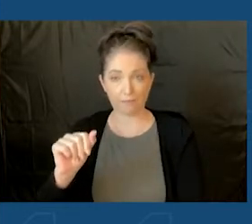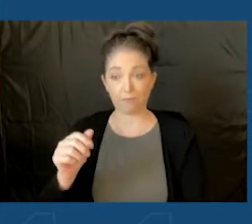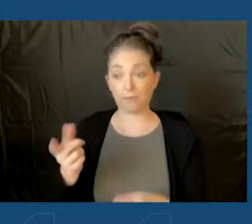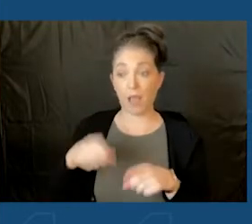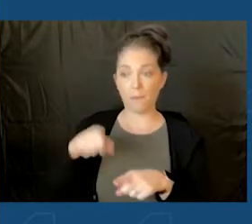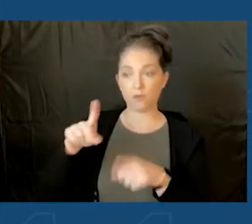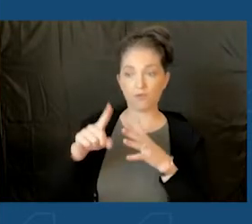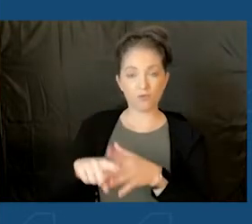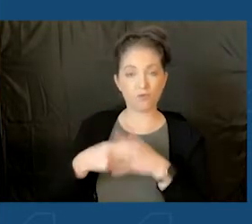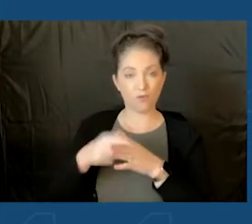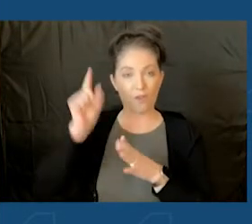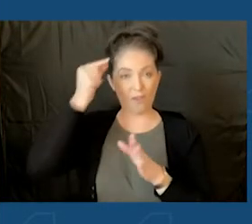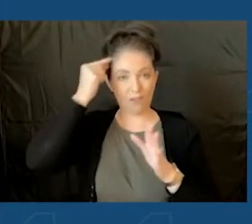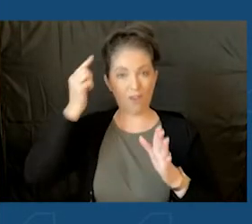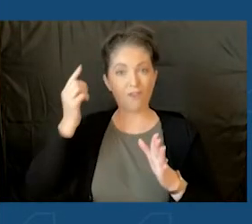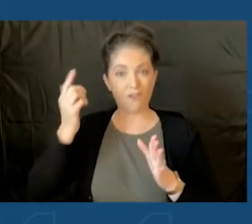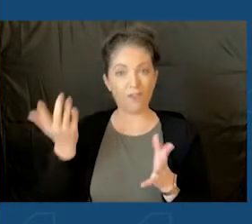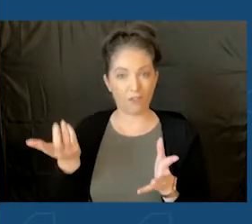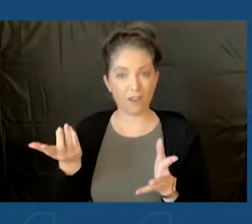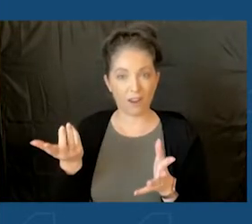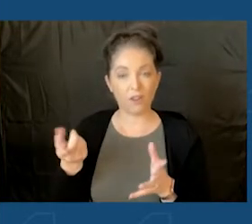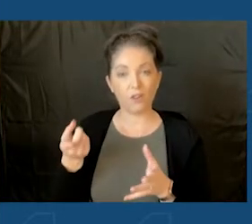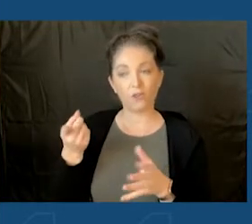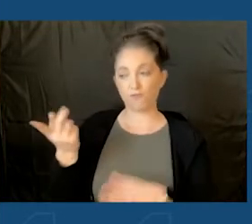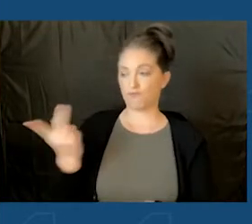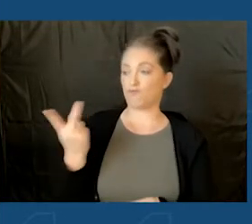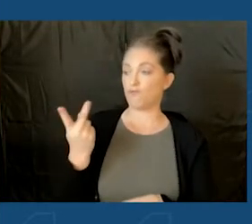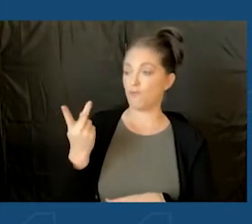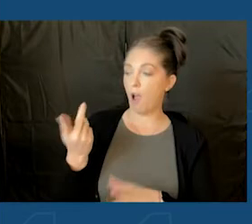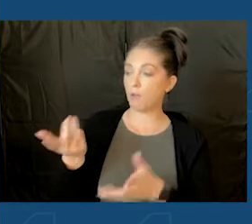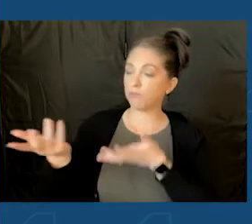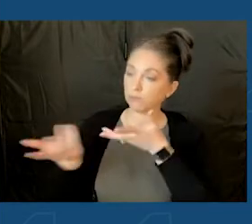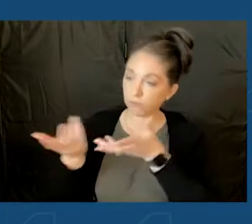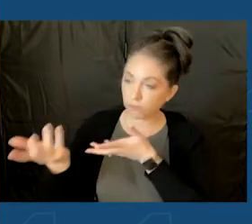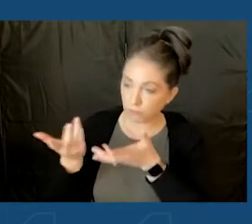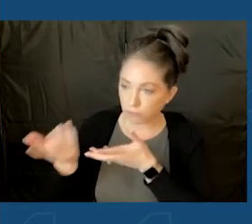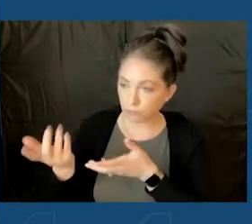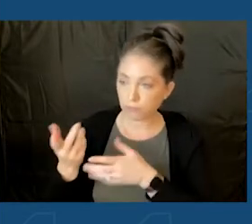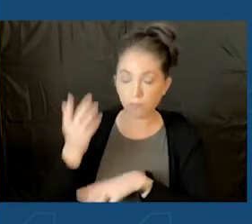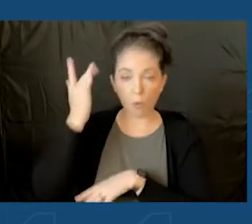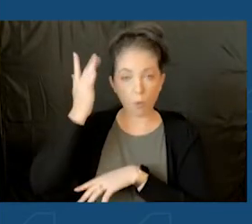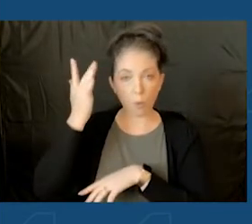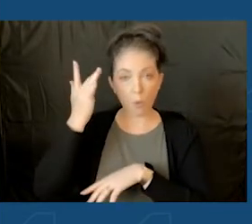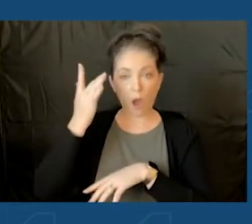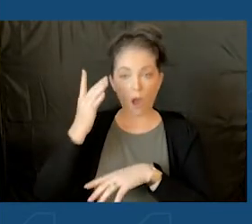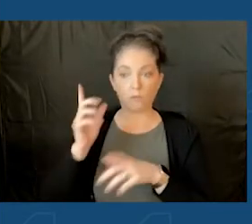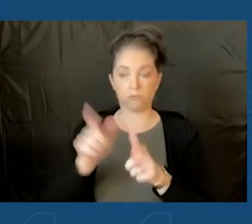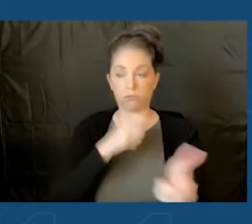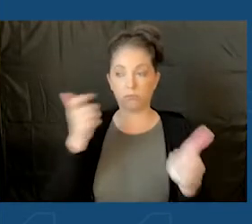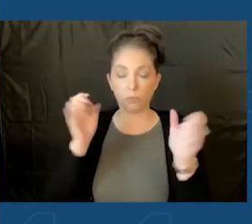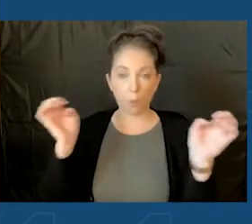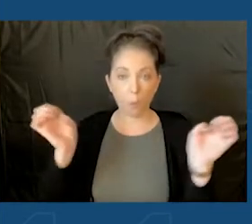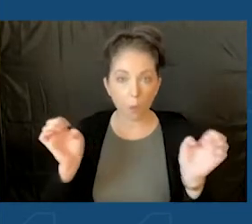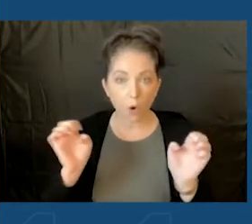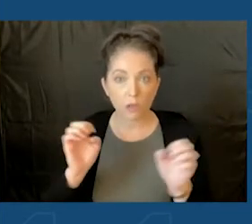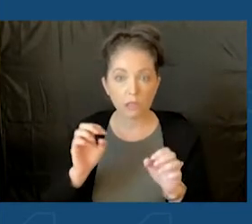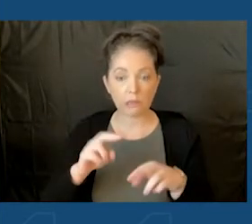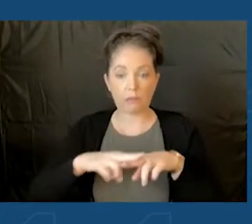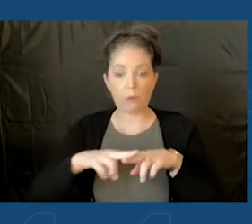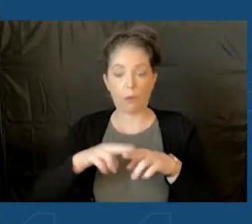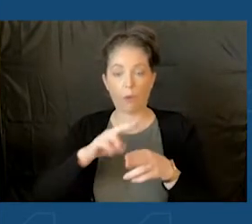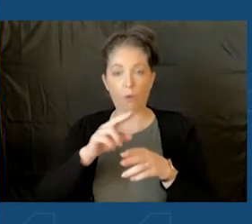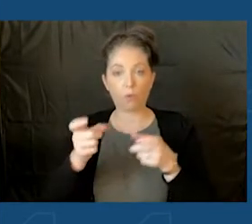I got to know each other because there was a huge operational emergency at the Rail Control Center. And then after that, the way you